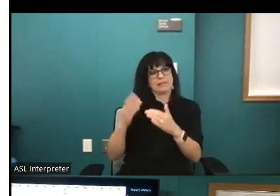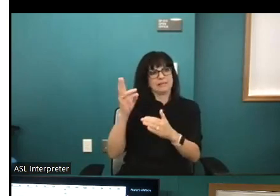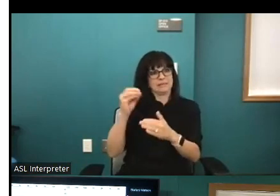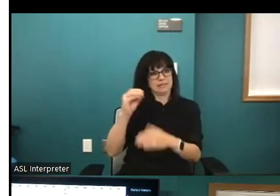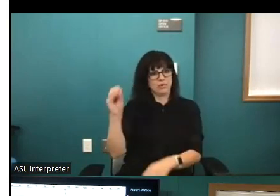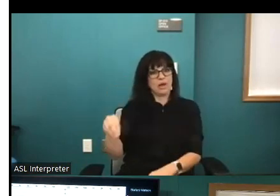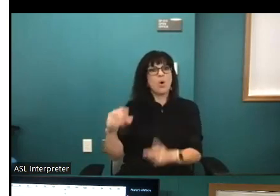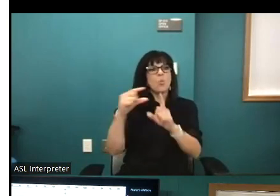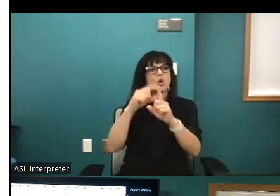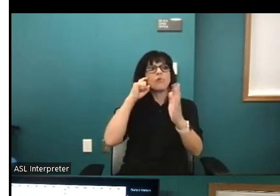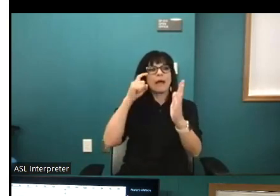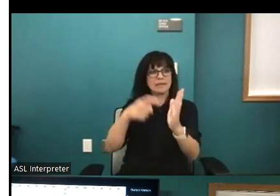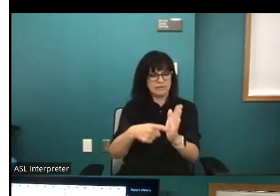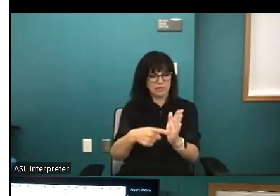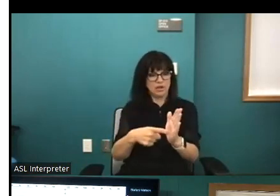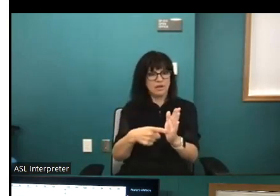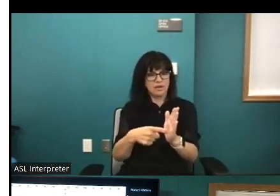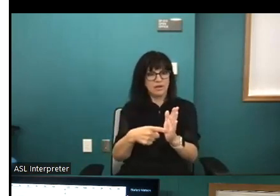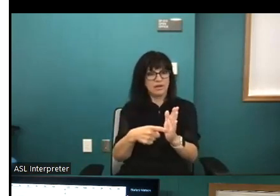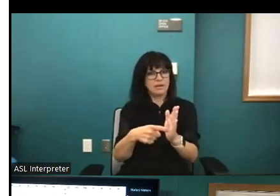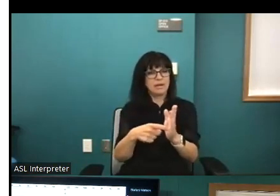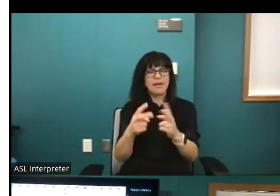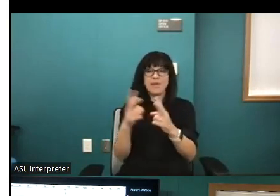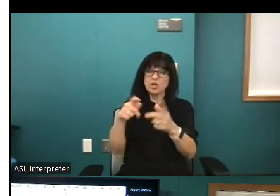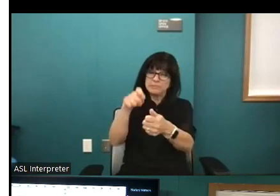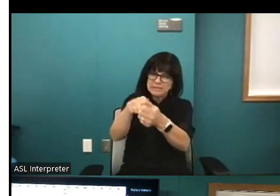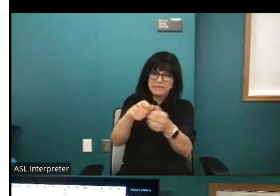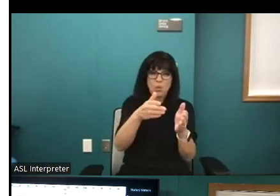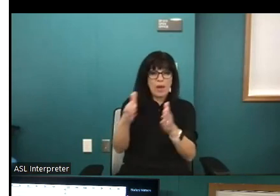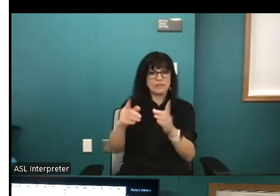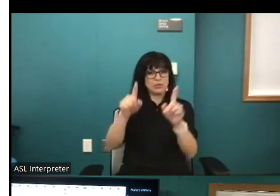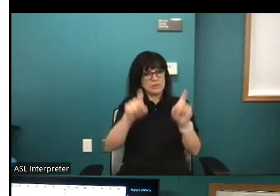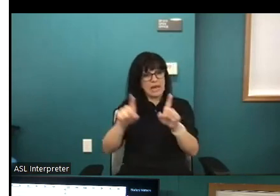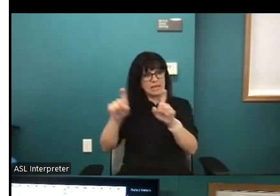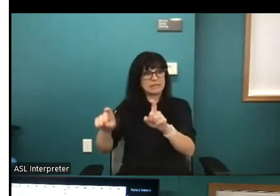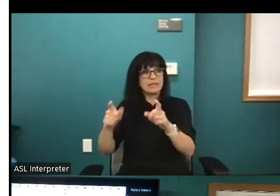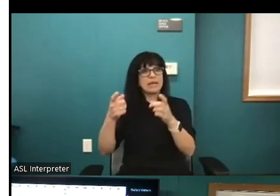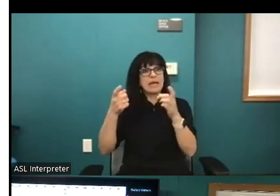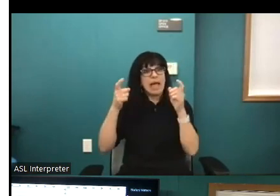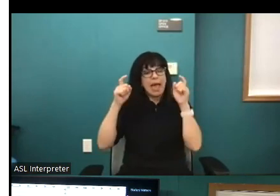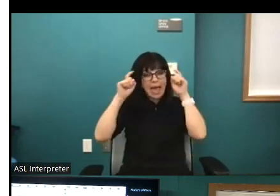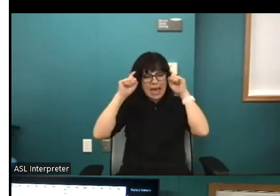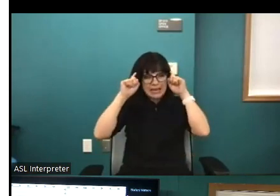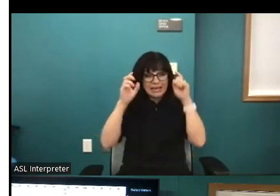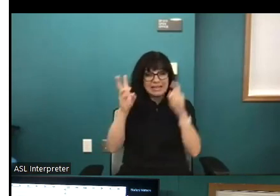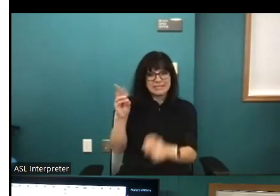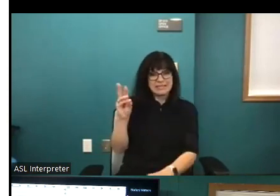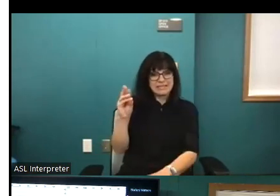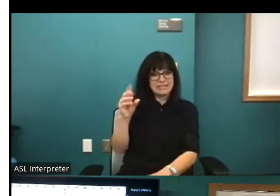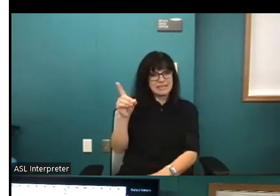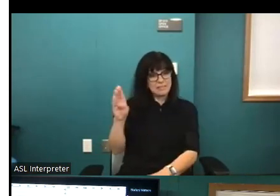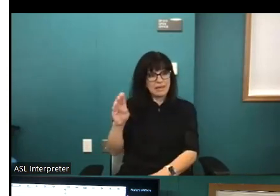word recognition. And there's very specific ways that we have to test that, aided at 60 dB